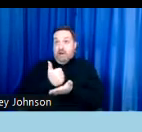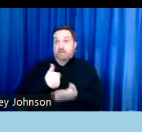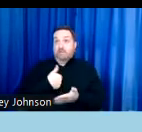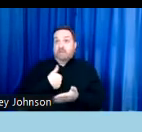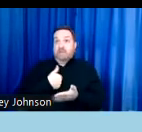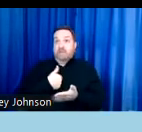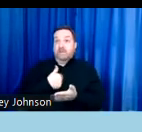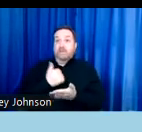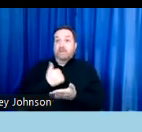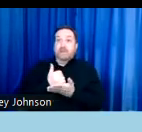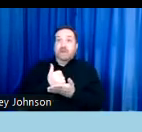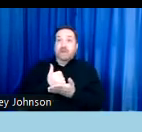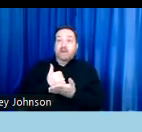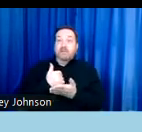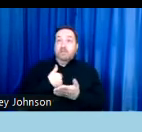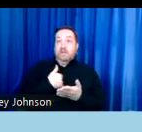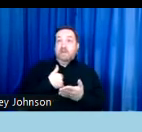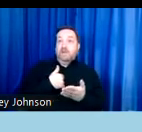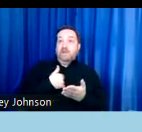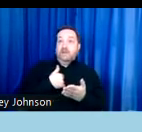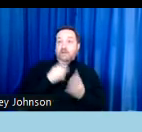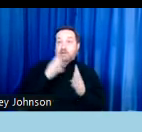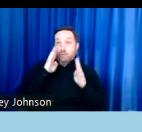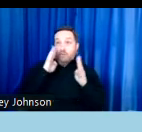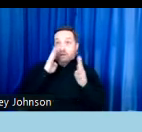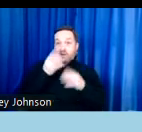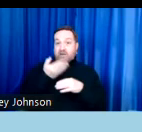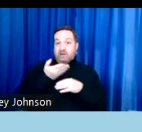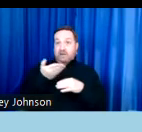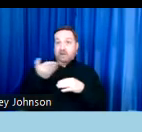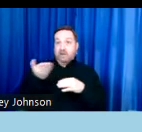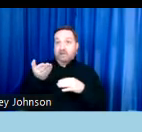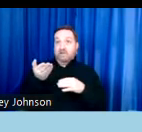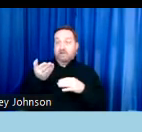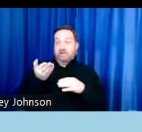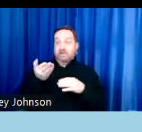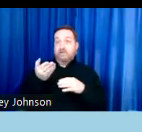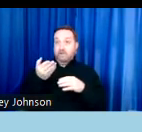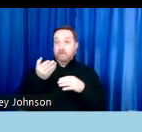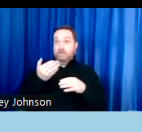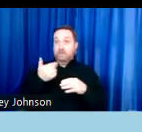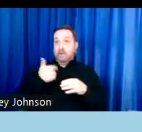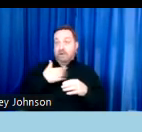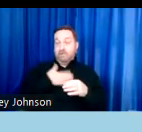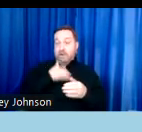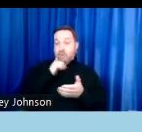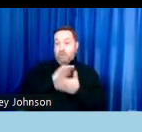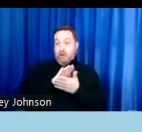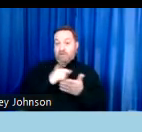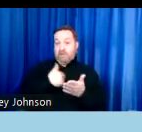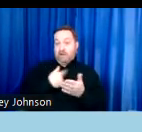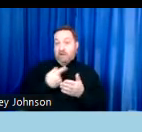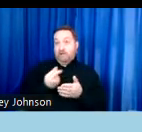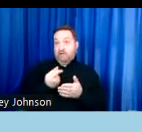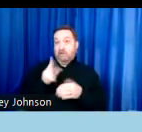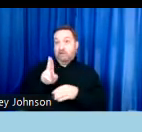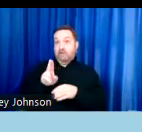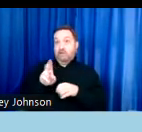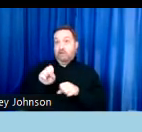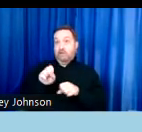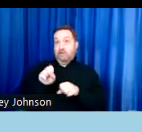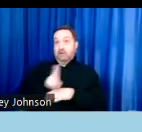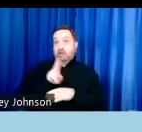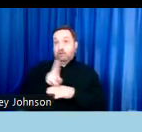engineer like devices that me and my wife could use